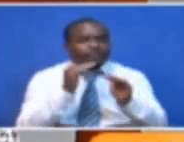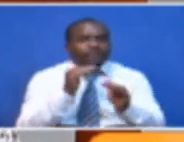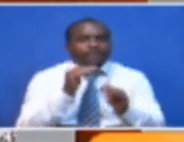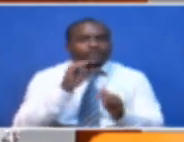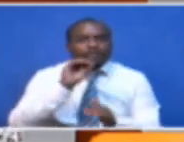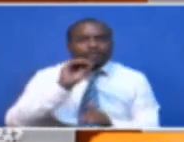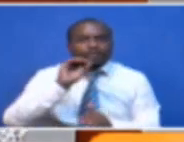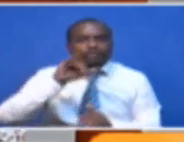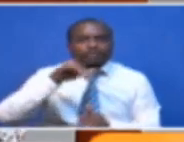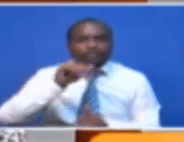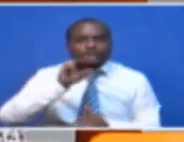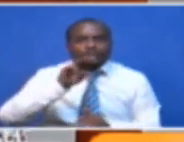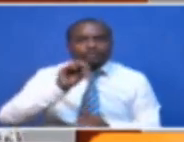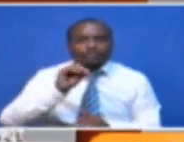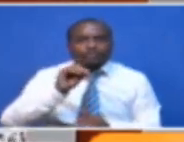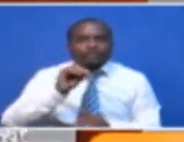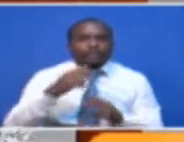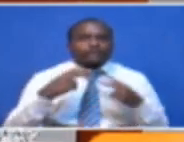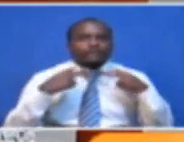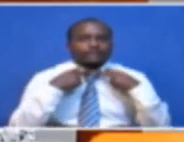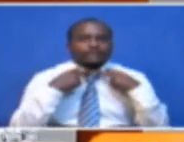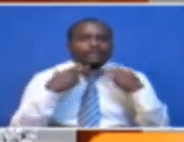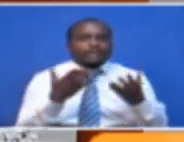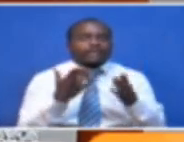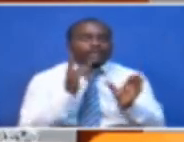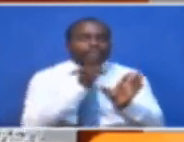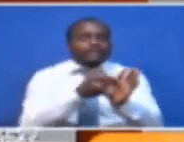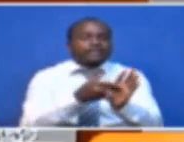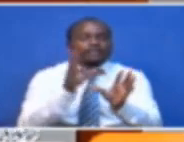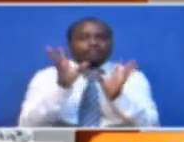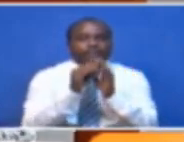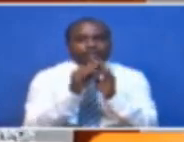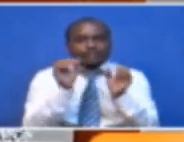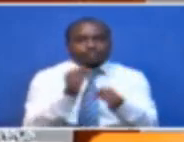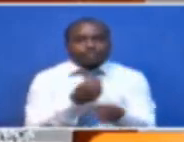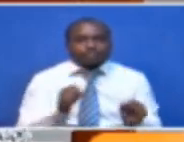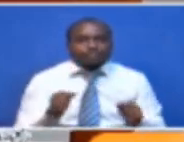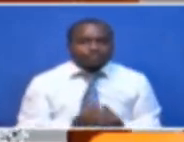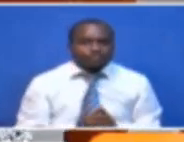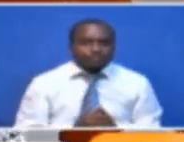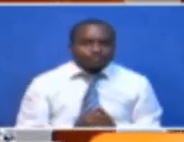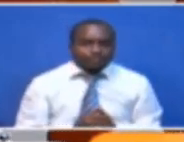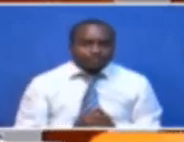is stuck in New York. She cannot attend the meeting, the United Nations General Assembly.